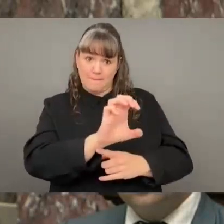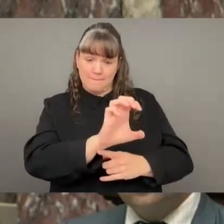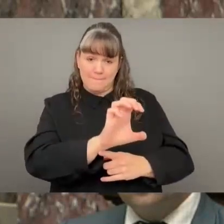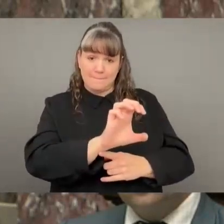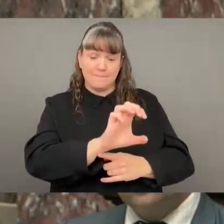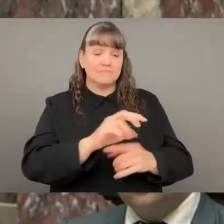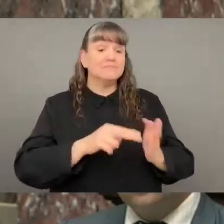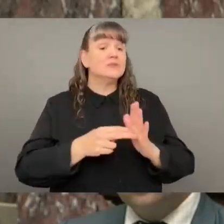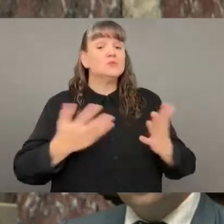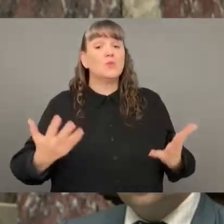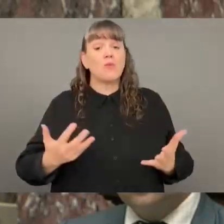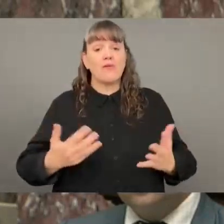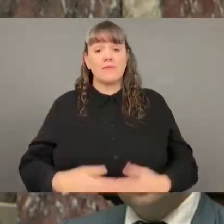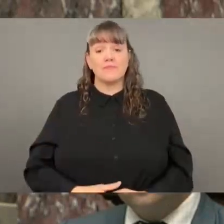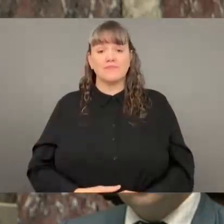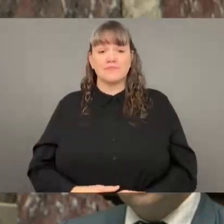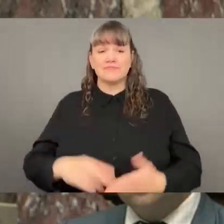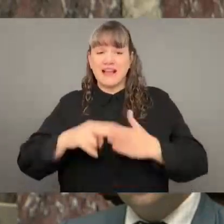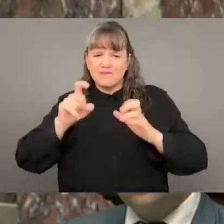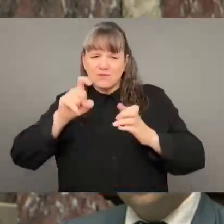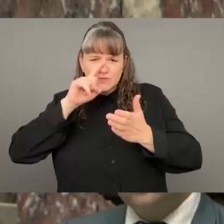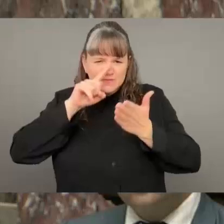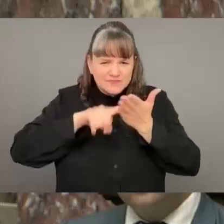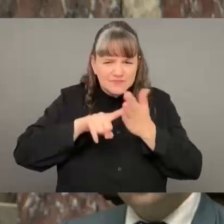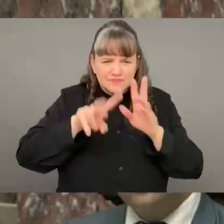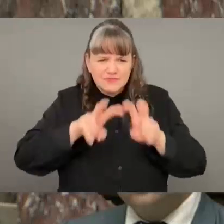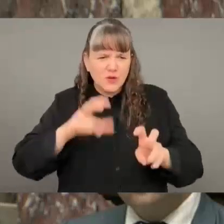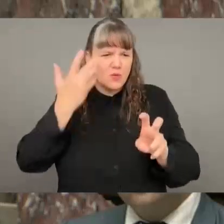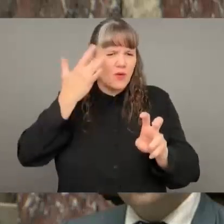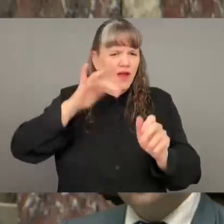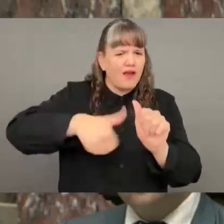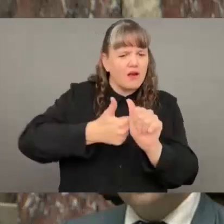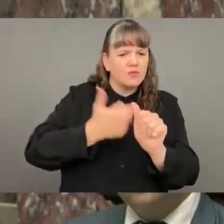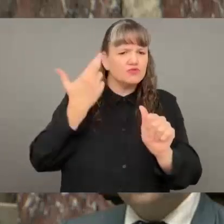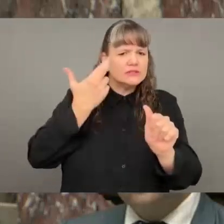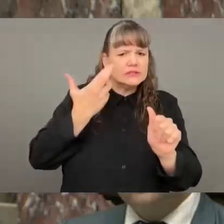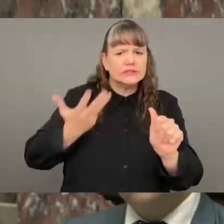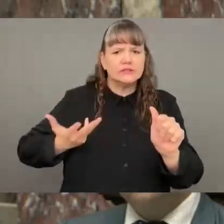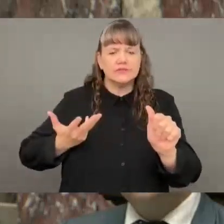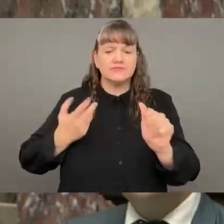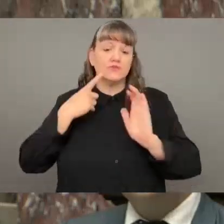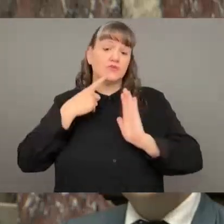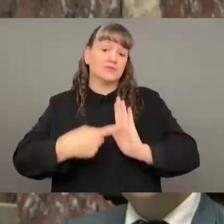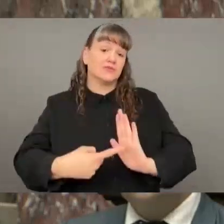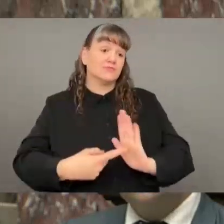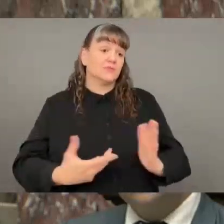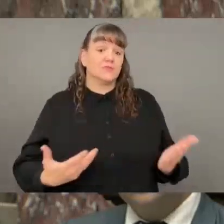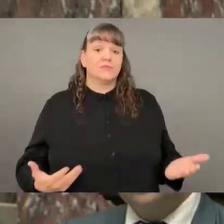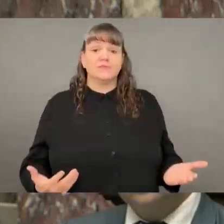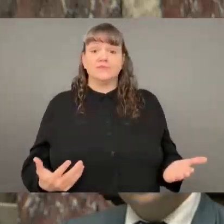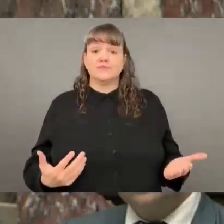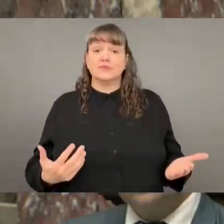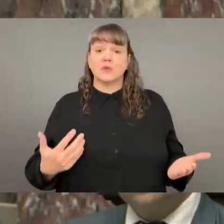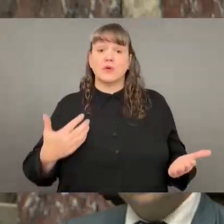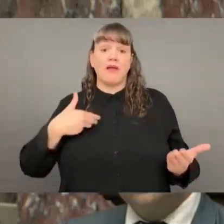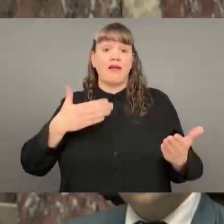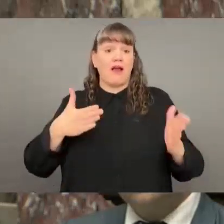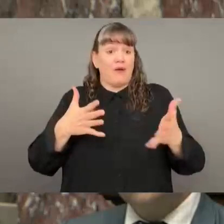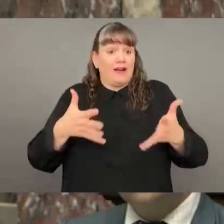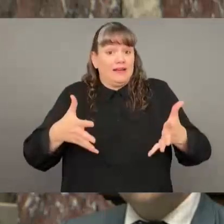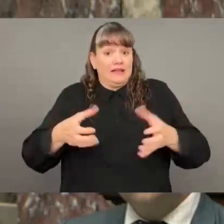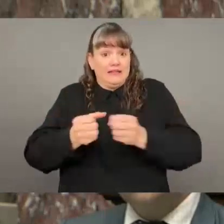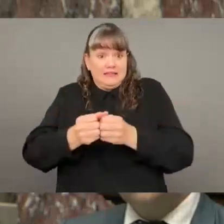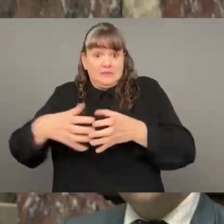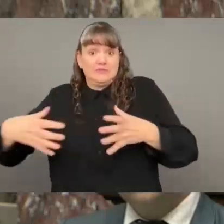that hold offenders accountable. For example, what we've done is expanded peer-led response teams,